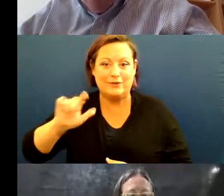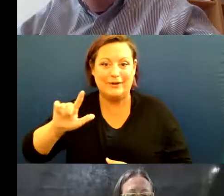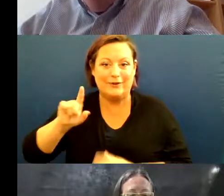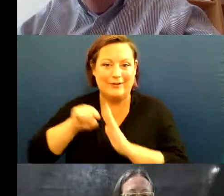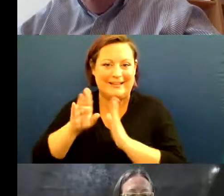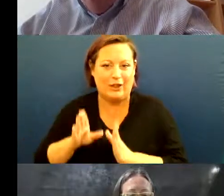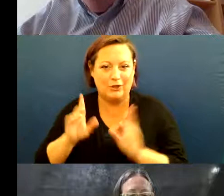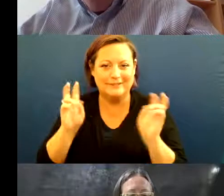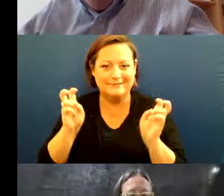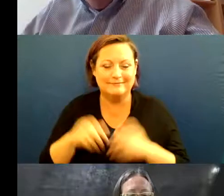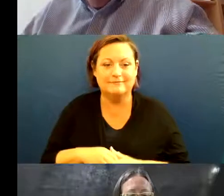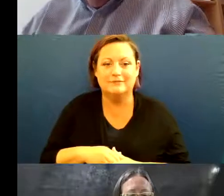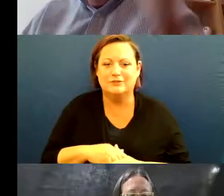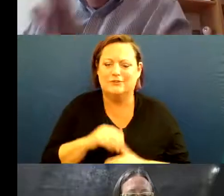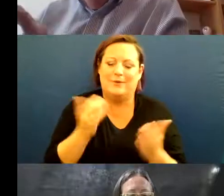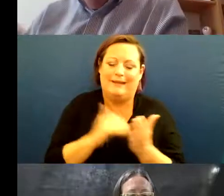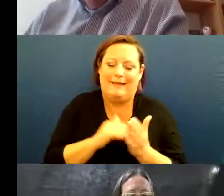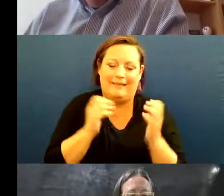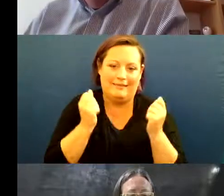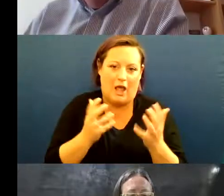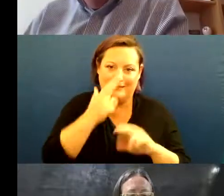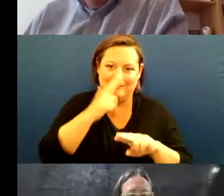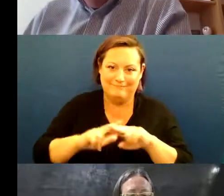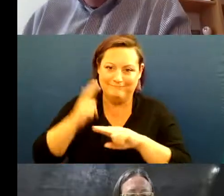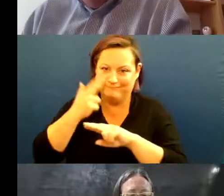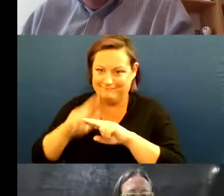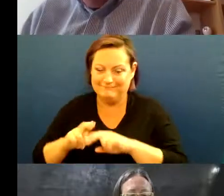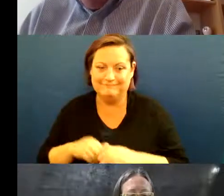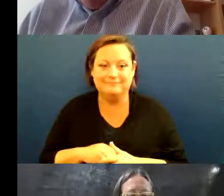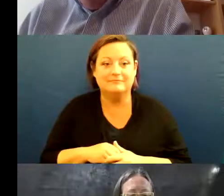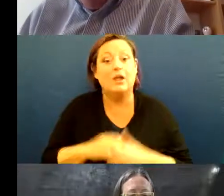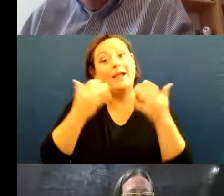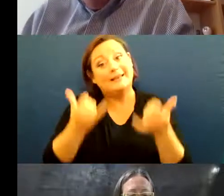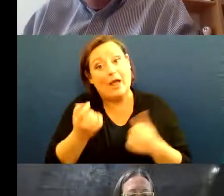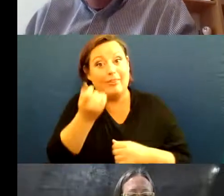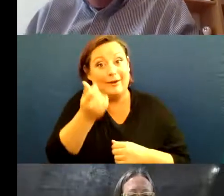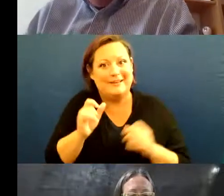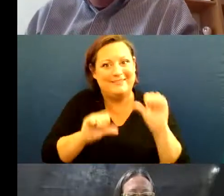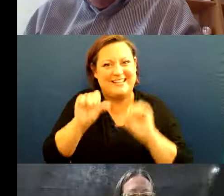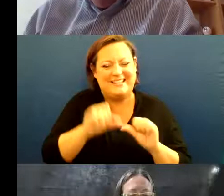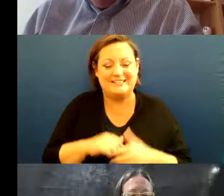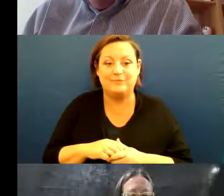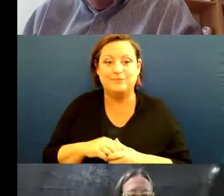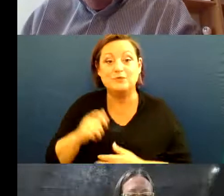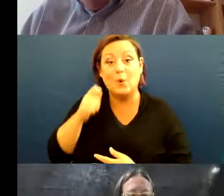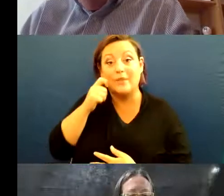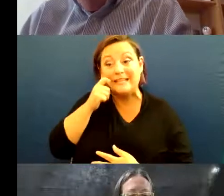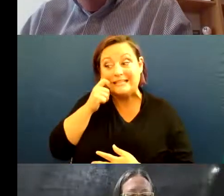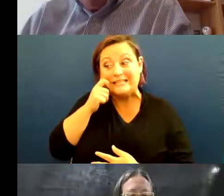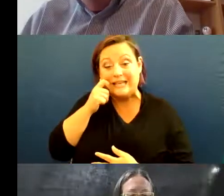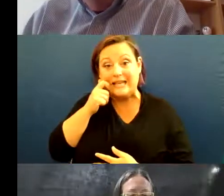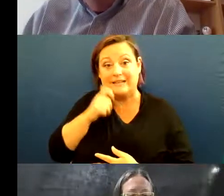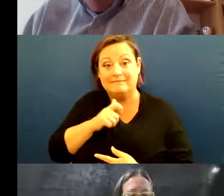Again, lots of fun times. So now a little bit of science. So as I said, the skin turns out to be